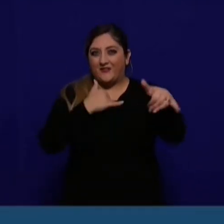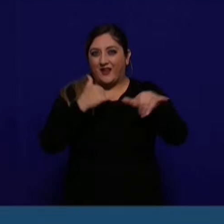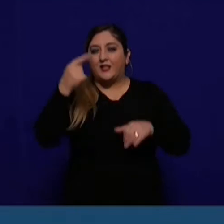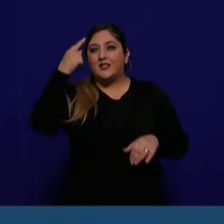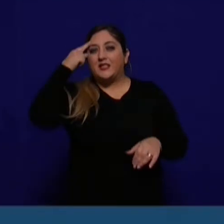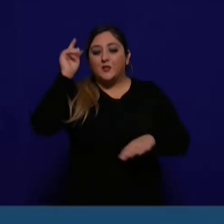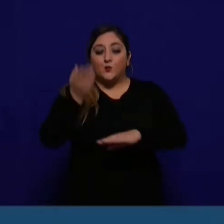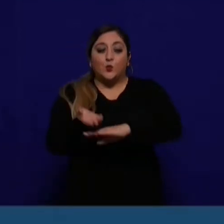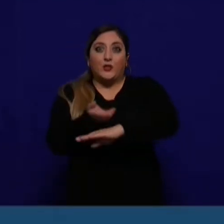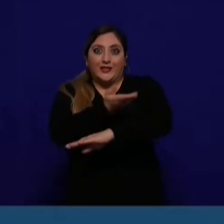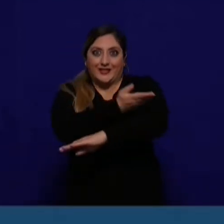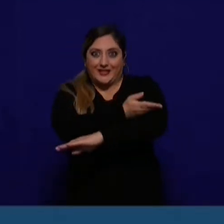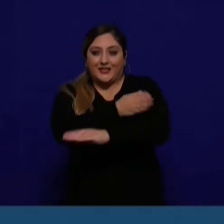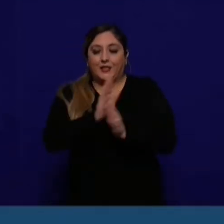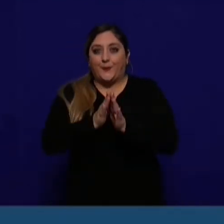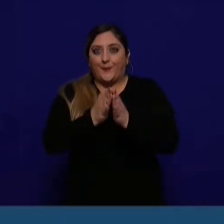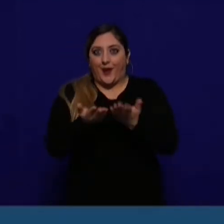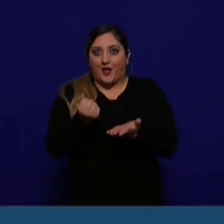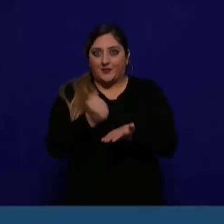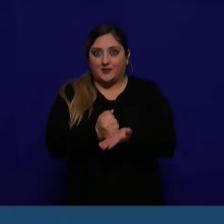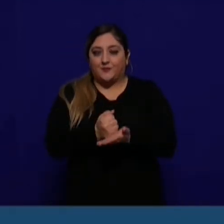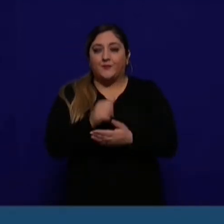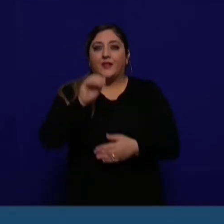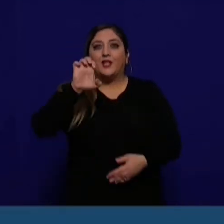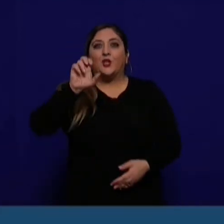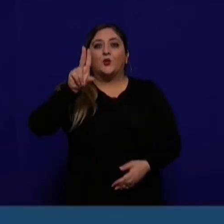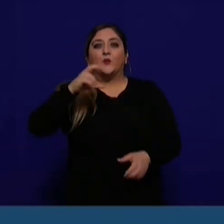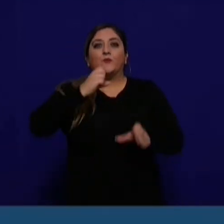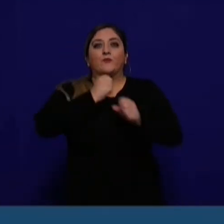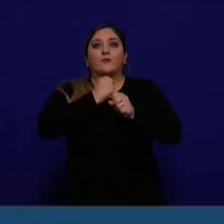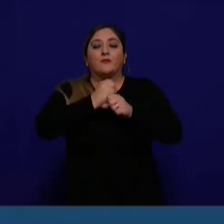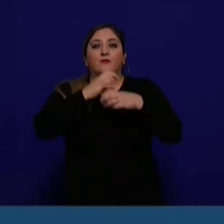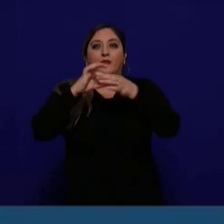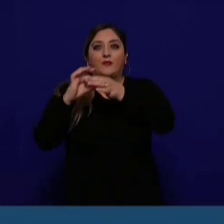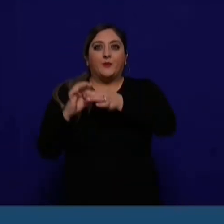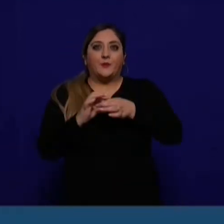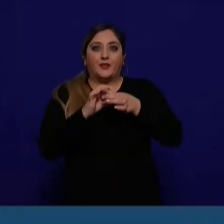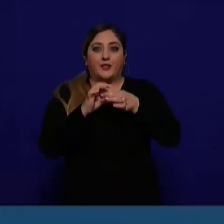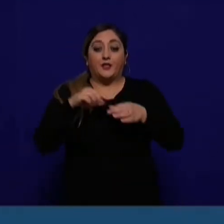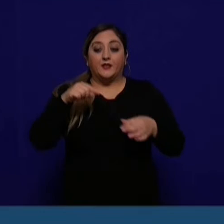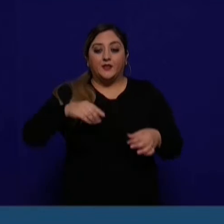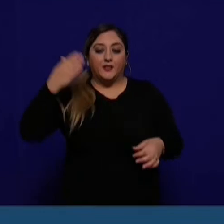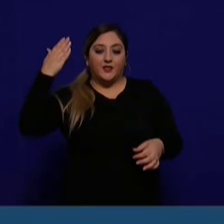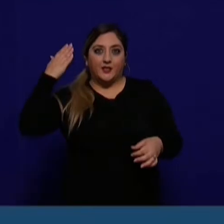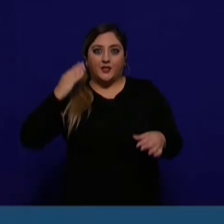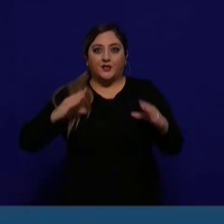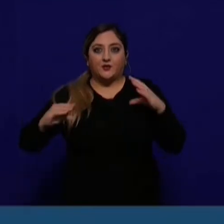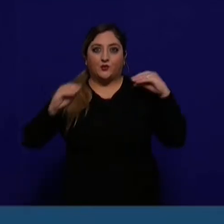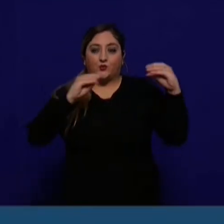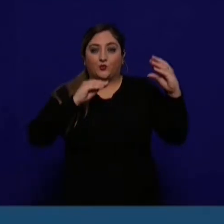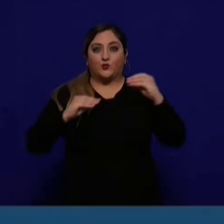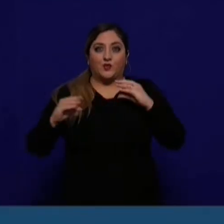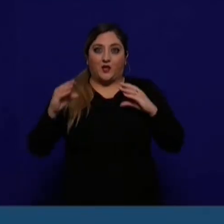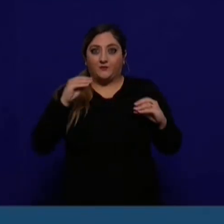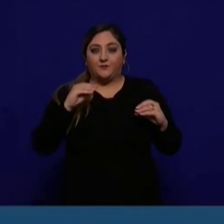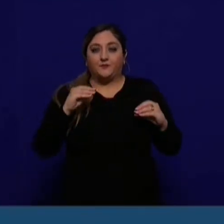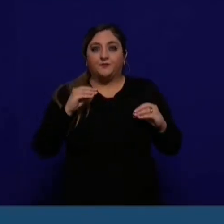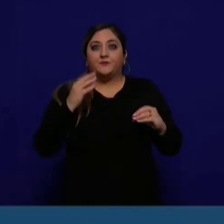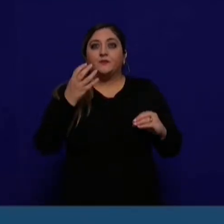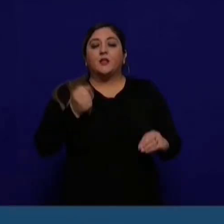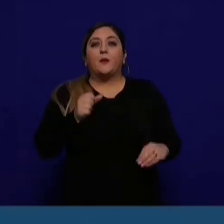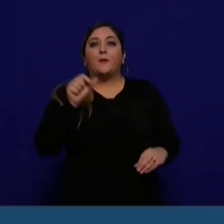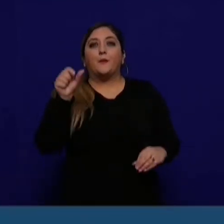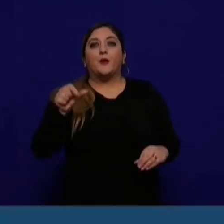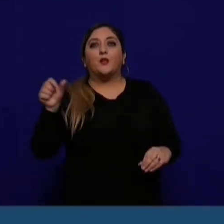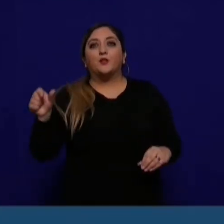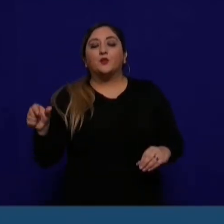naħdmu flimkien bħala pajjiżi u anka illa tiġi diskussa din tal-Green Pass fejn inti kollok persuni li huma